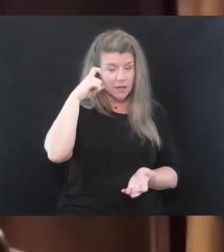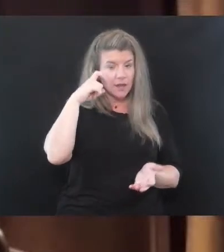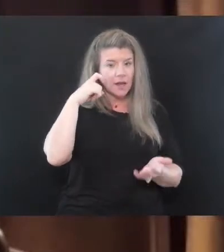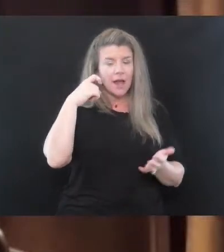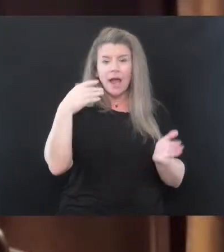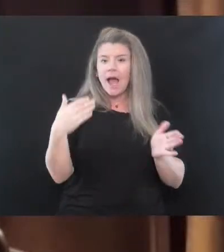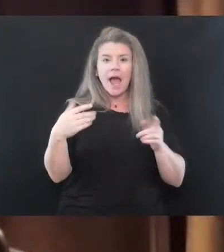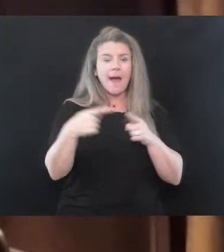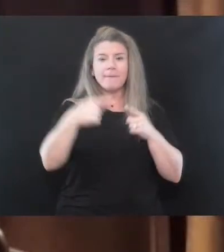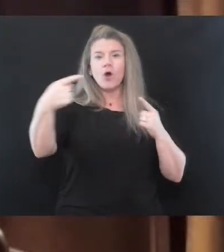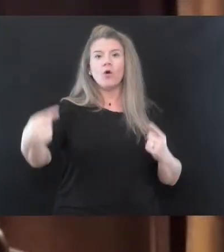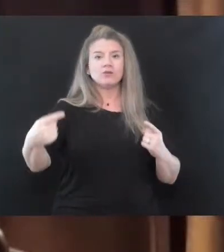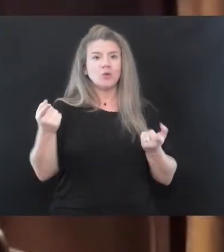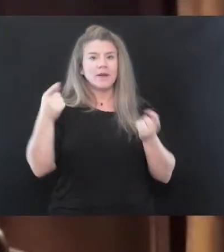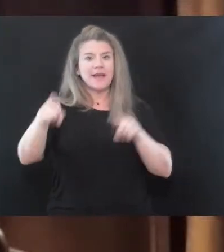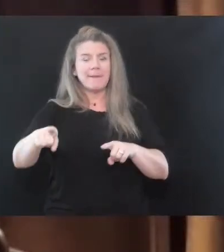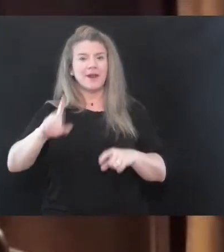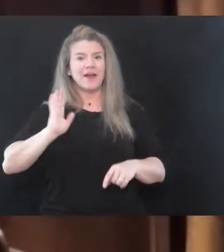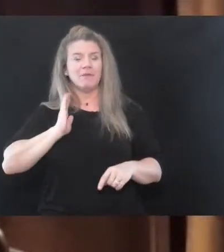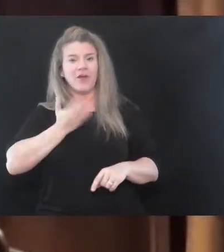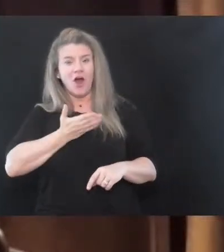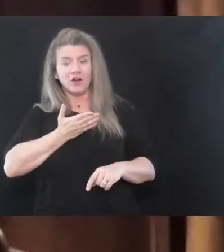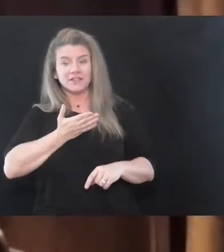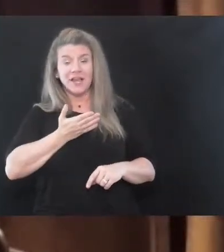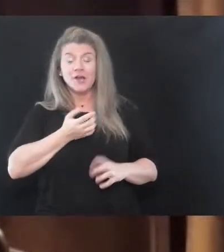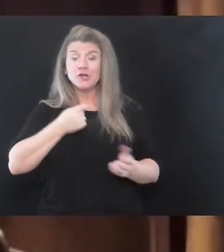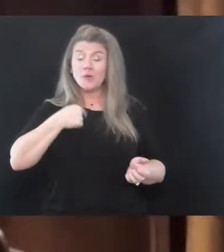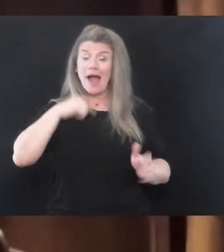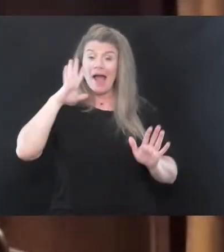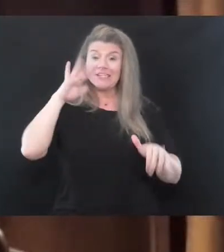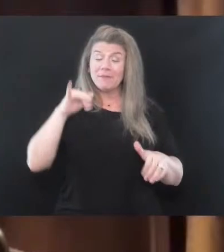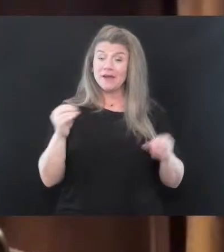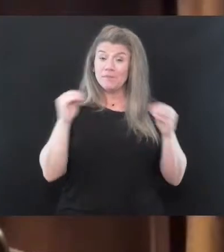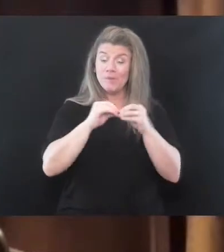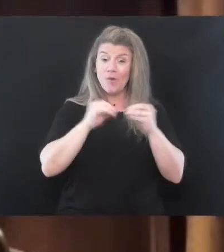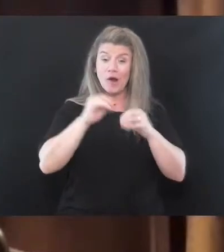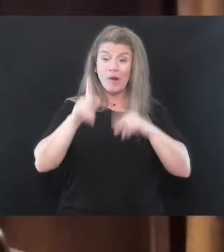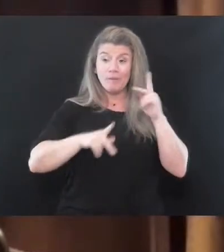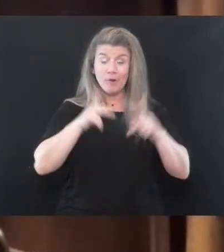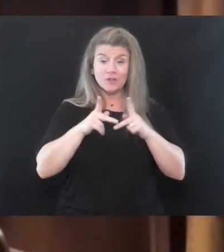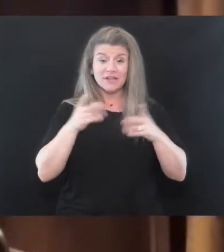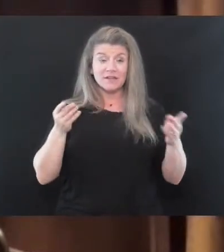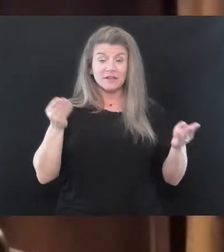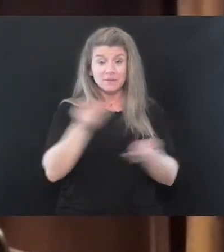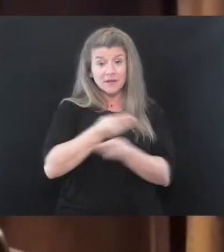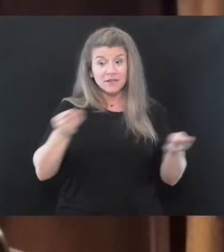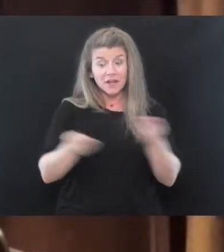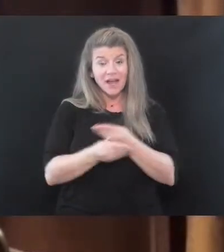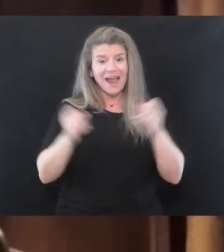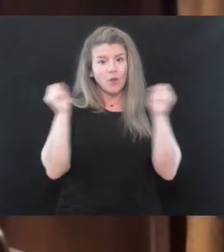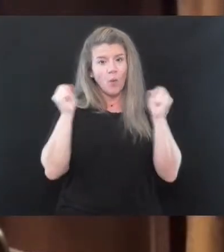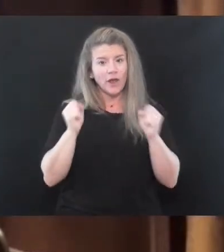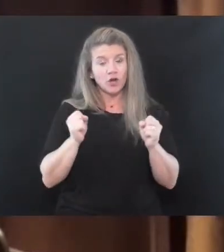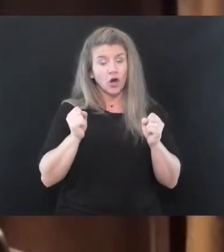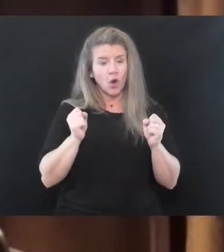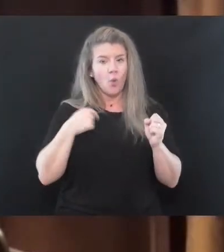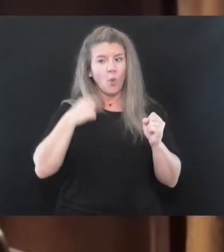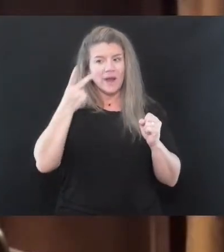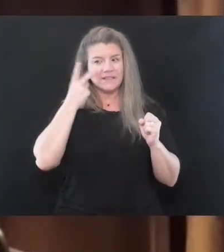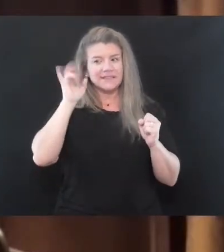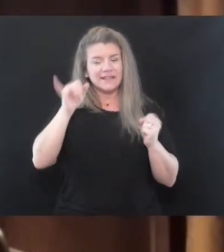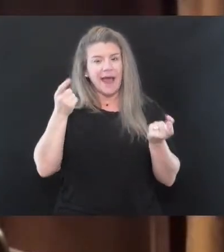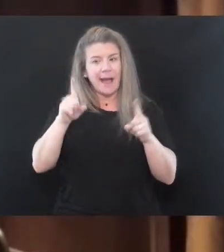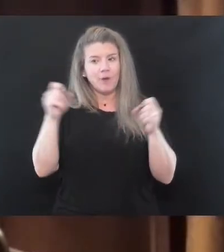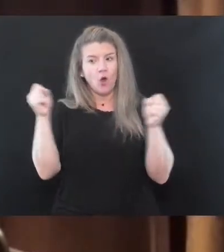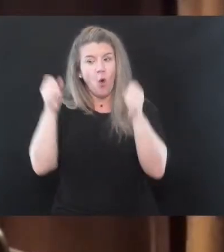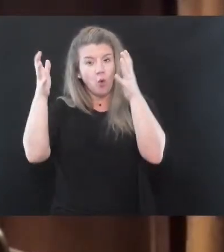to, expecting more person-to-person indoor spread in the winter, which is what you see in the colder parts of our country, it may